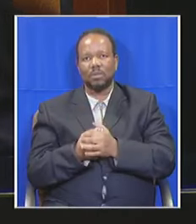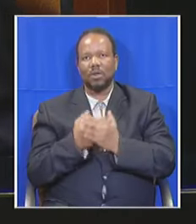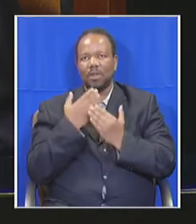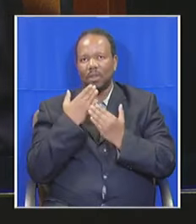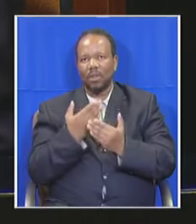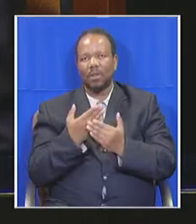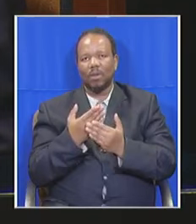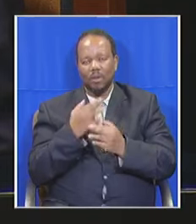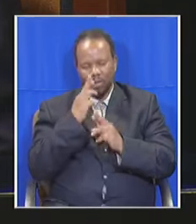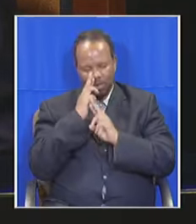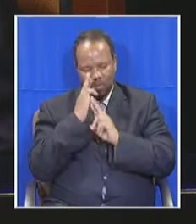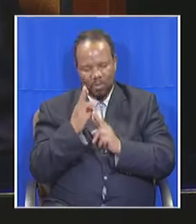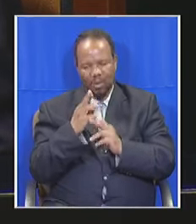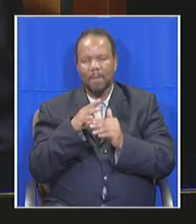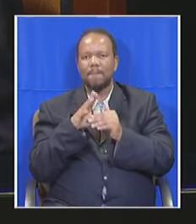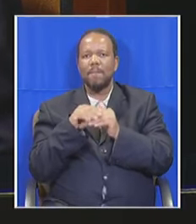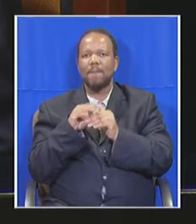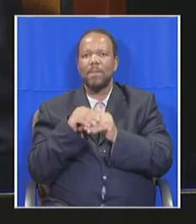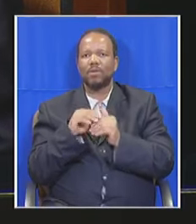Honorable members,